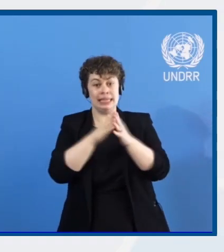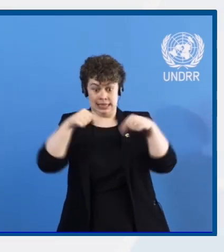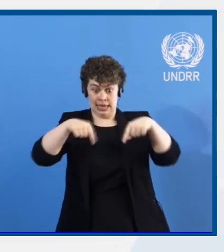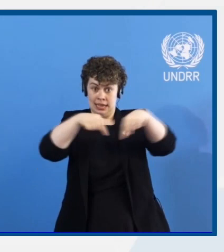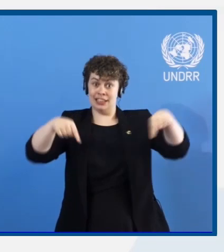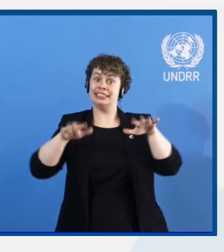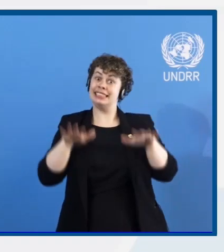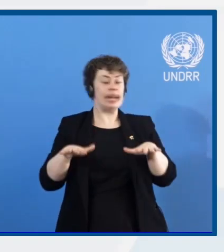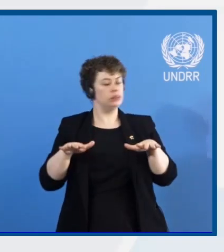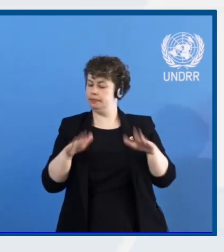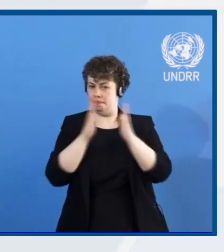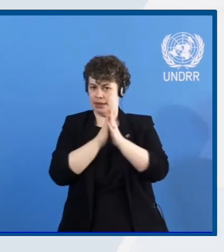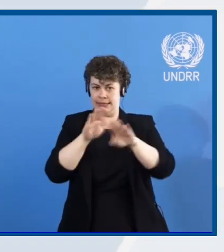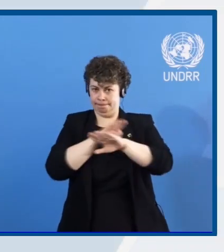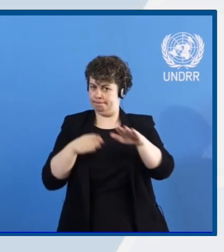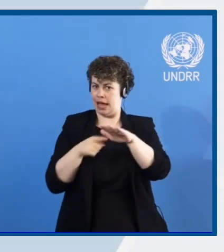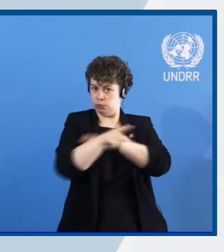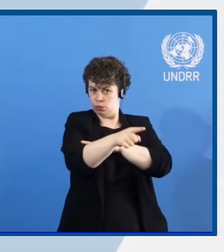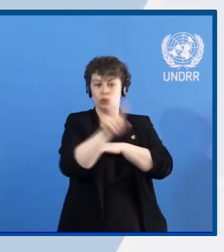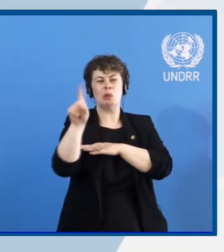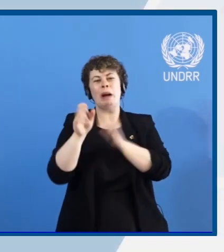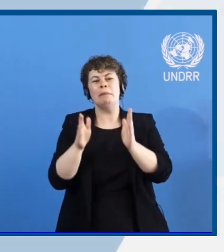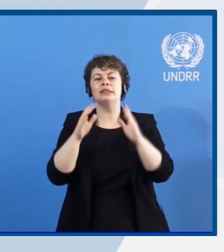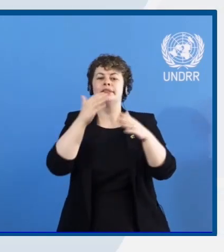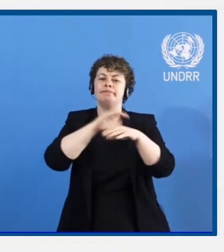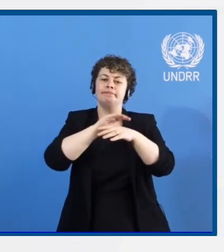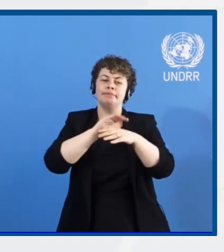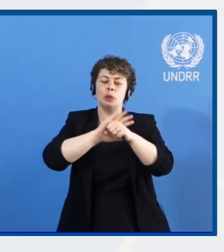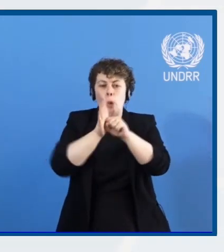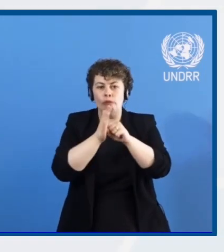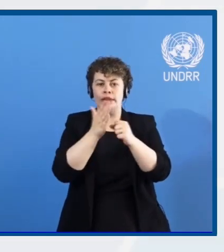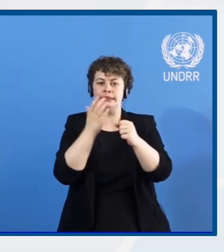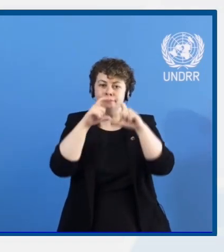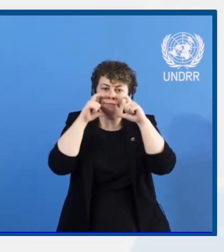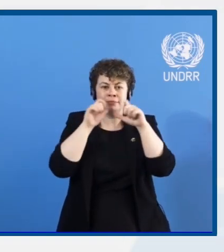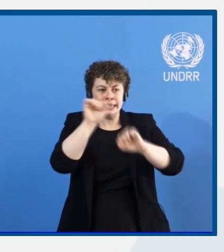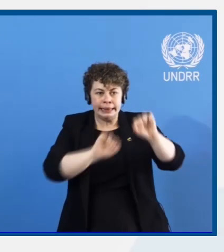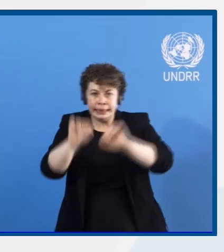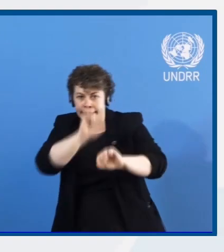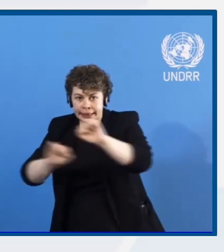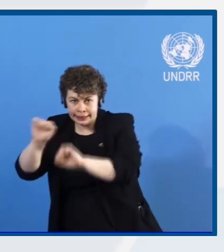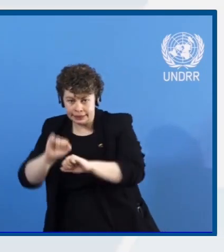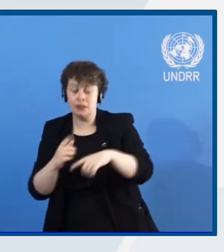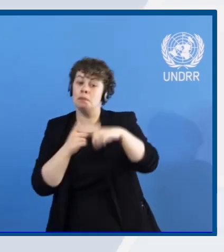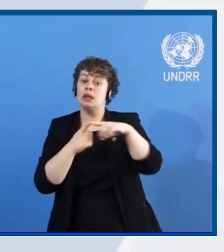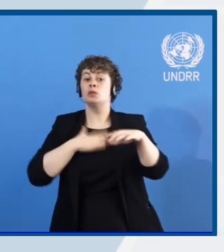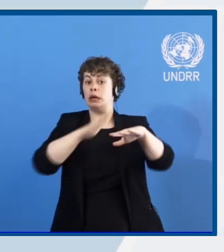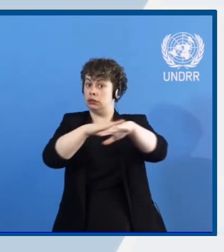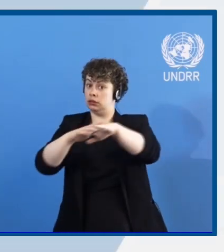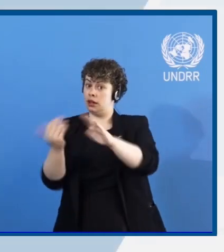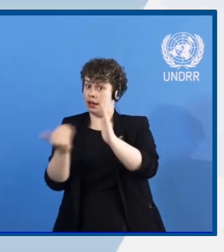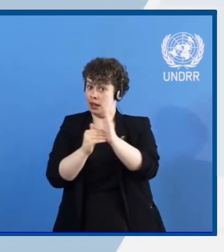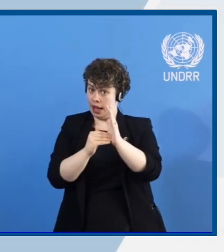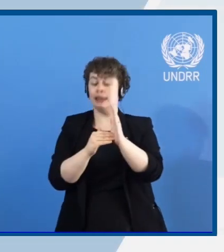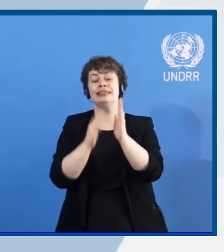It needs to be cleaned. I would also like to remind you and invite you to answer the Global Platform 2022